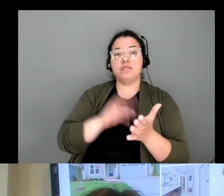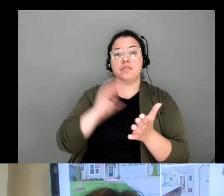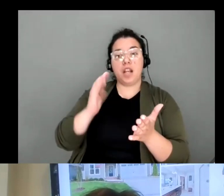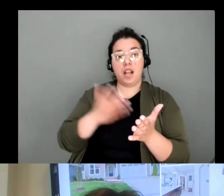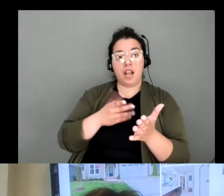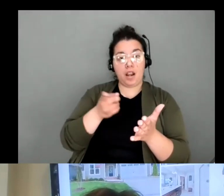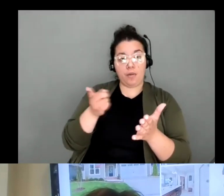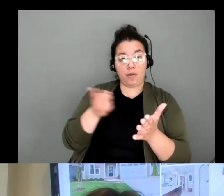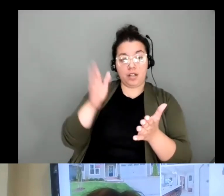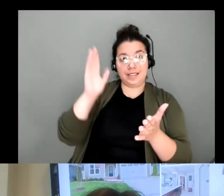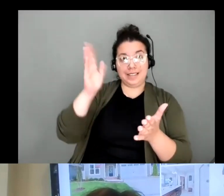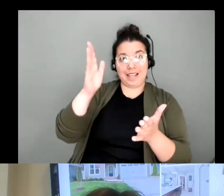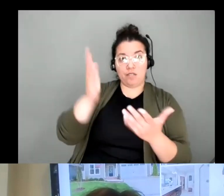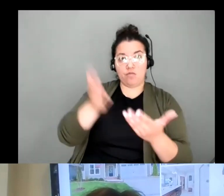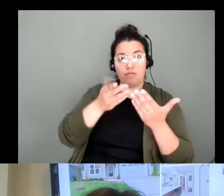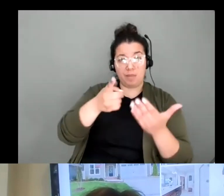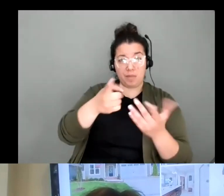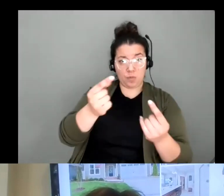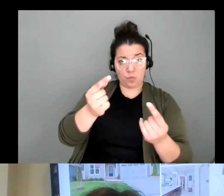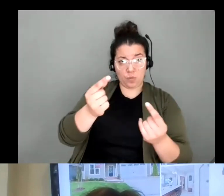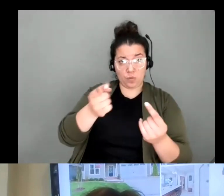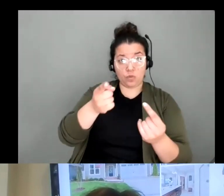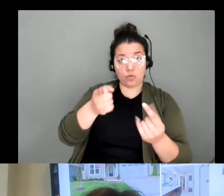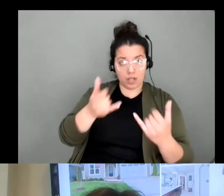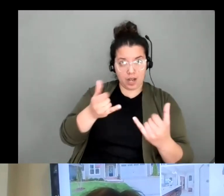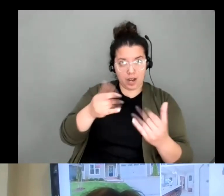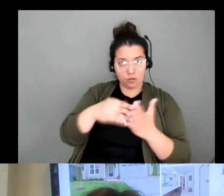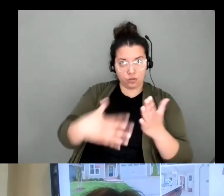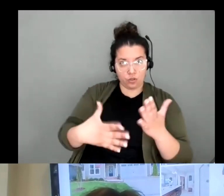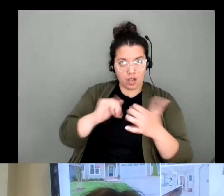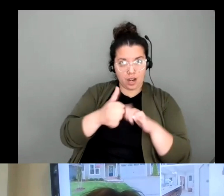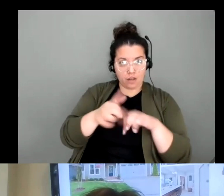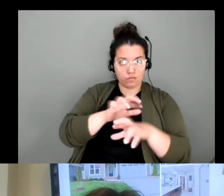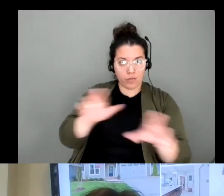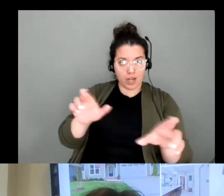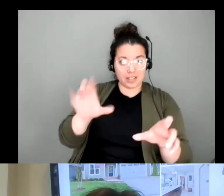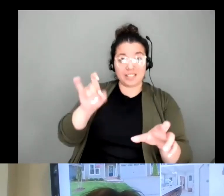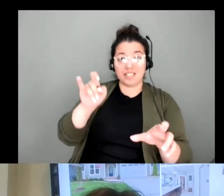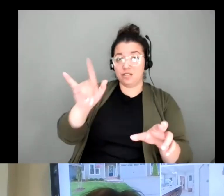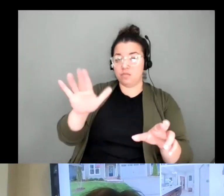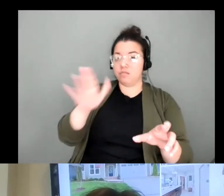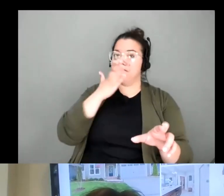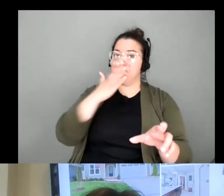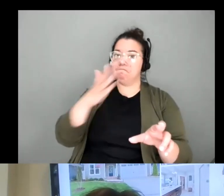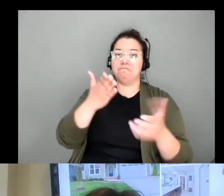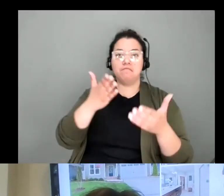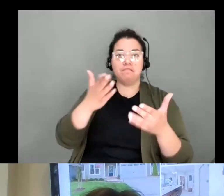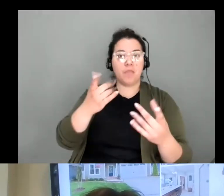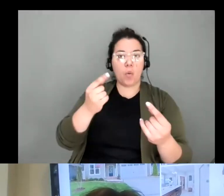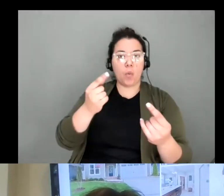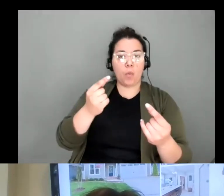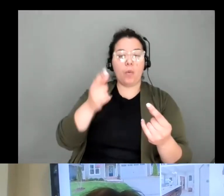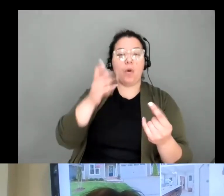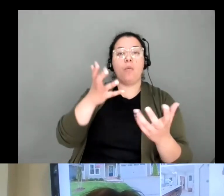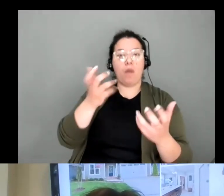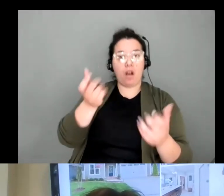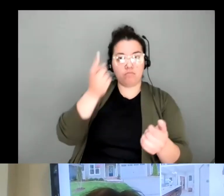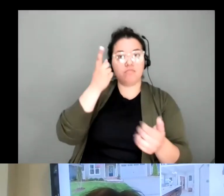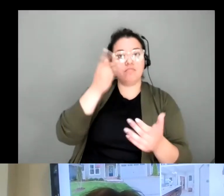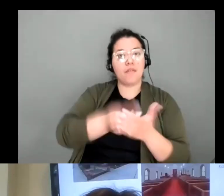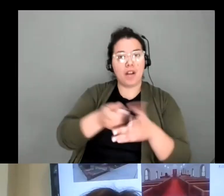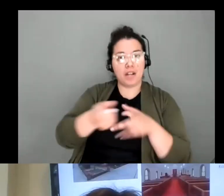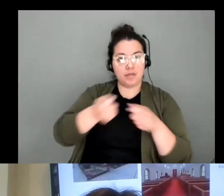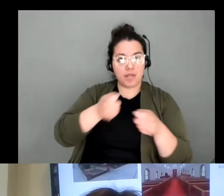as a student to prepare for the field? And Colby just gave us a great recommendation. Understand financial management,